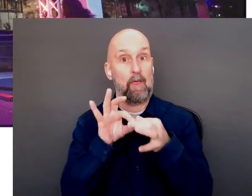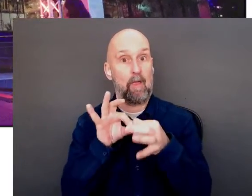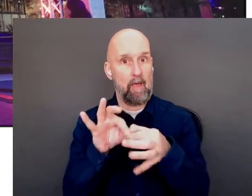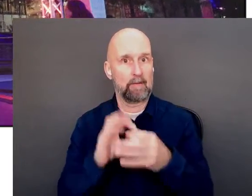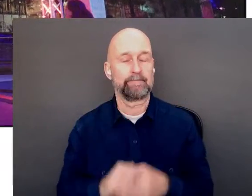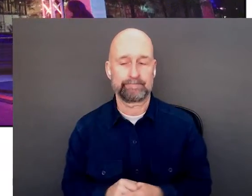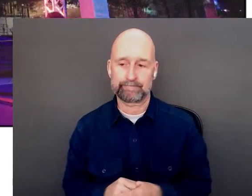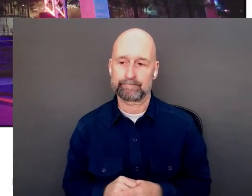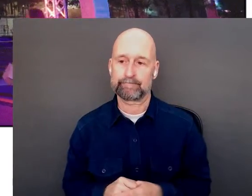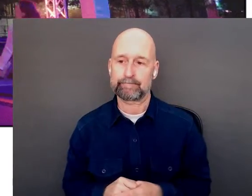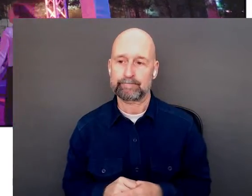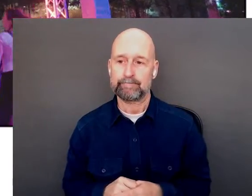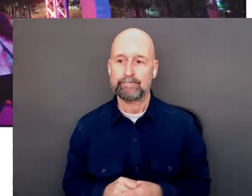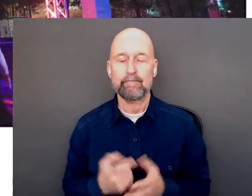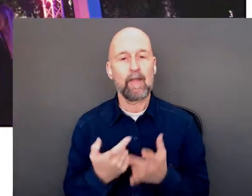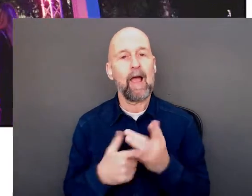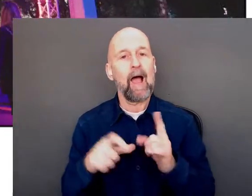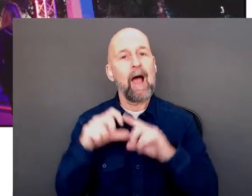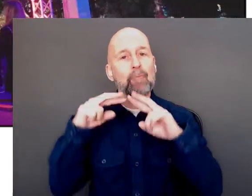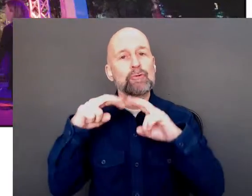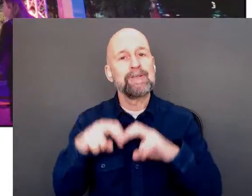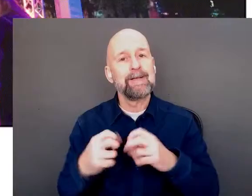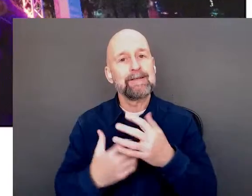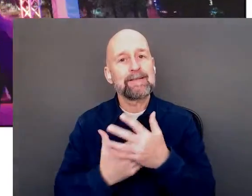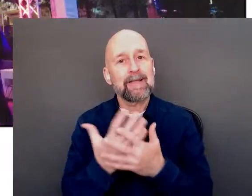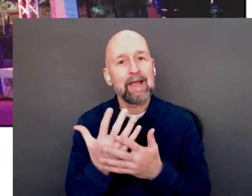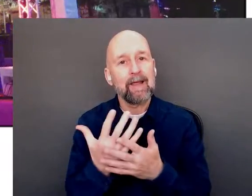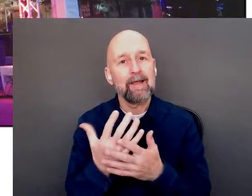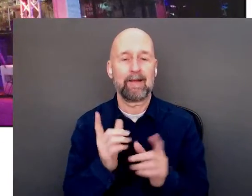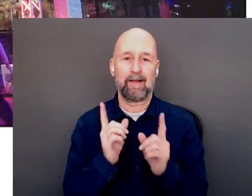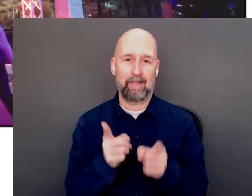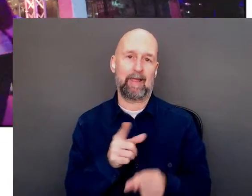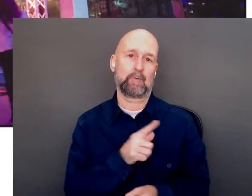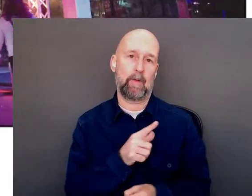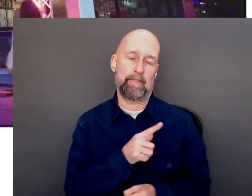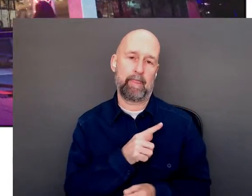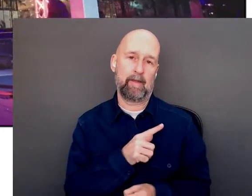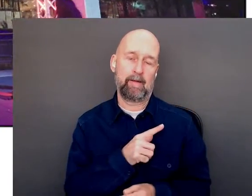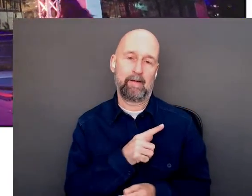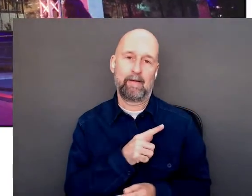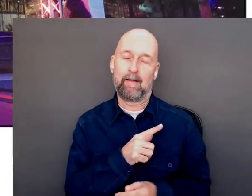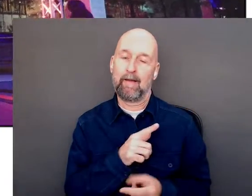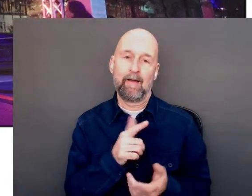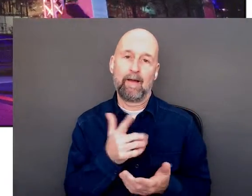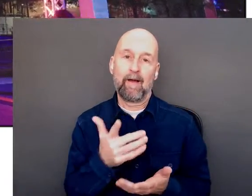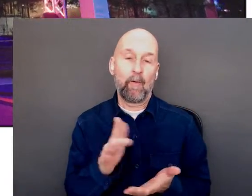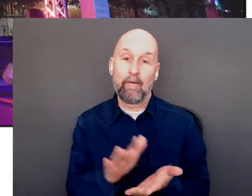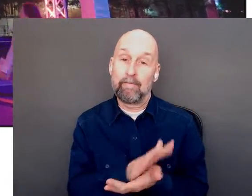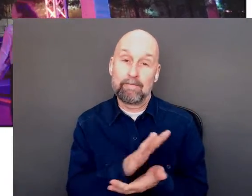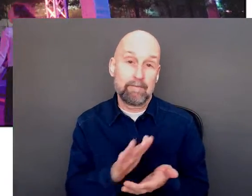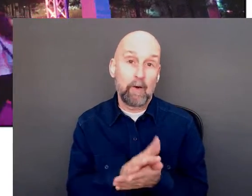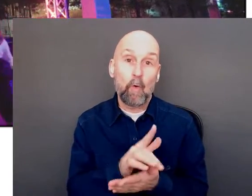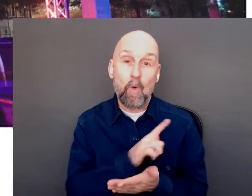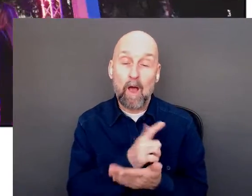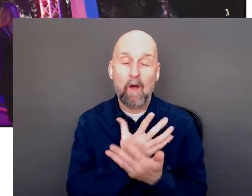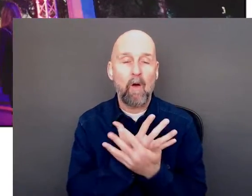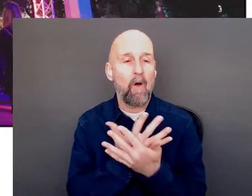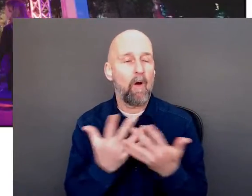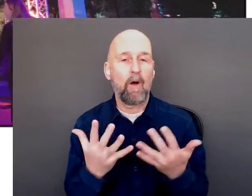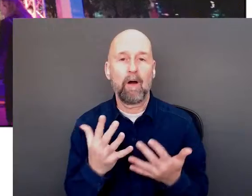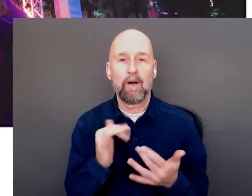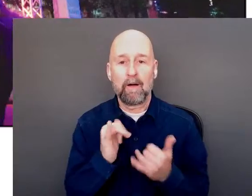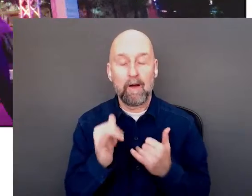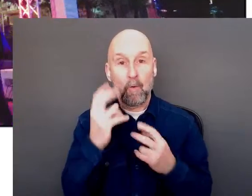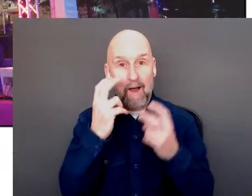R&D is also part of it, and it's a fun fact because most of the time we adults are a little bit